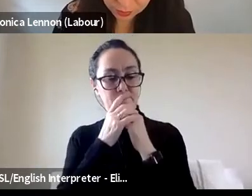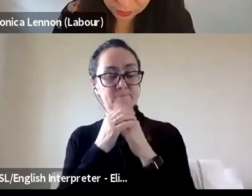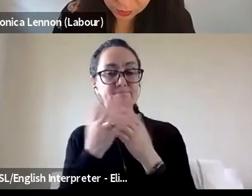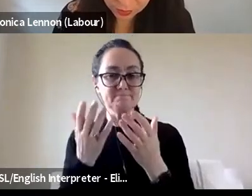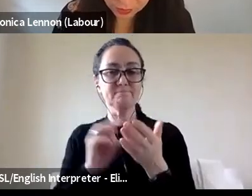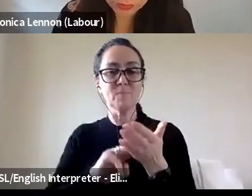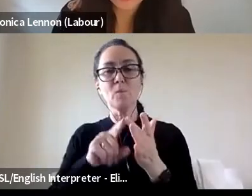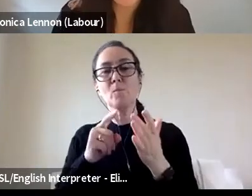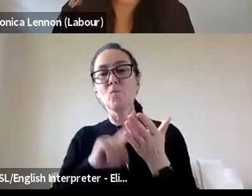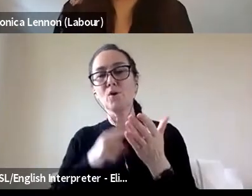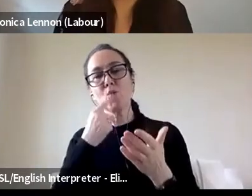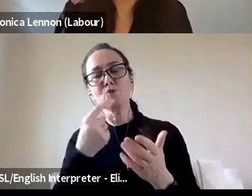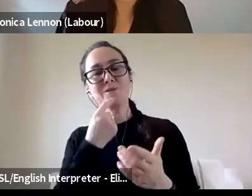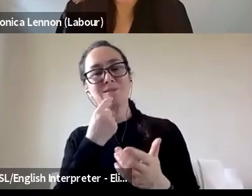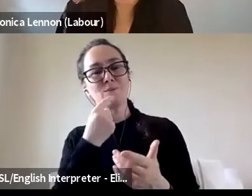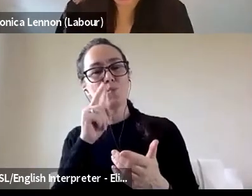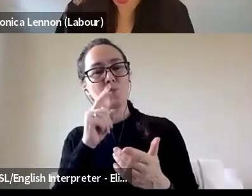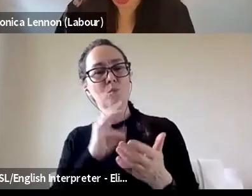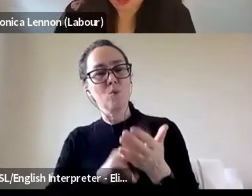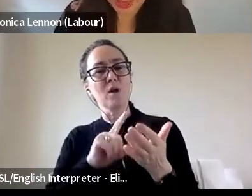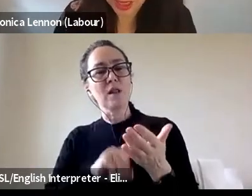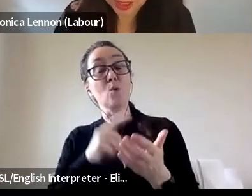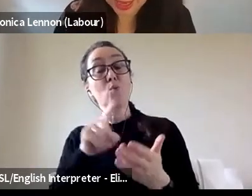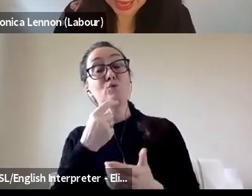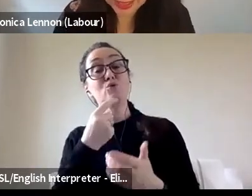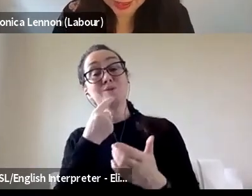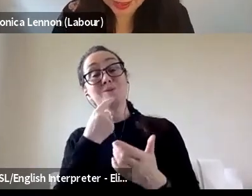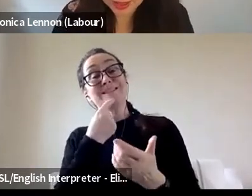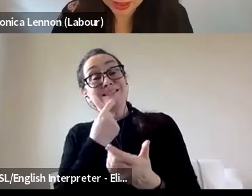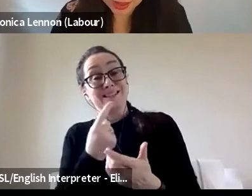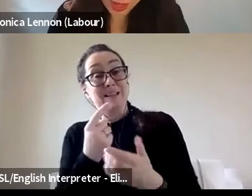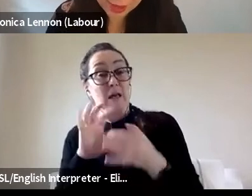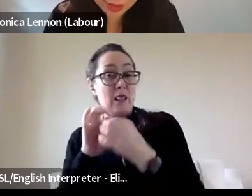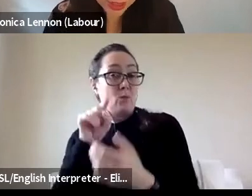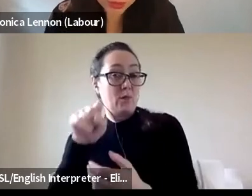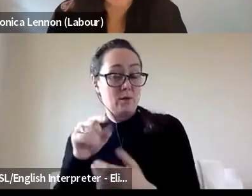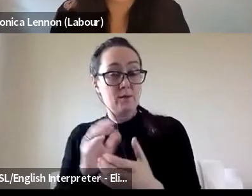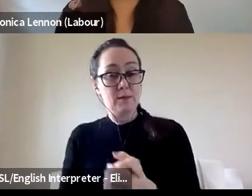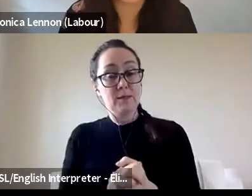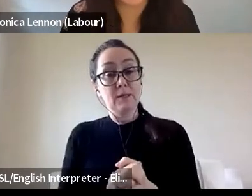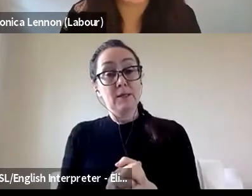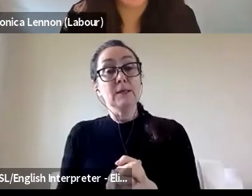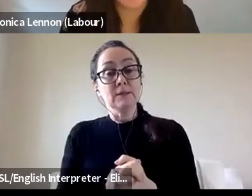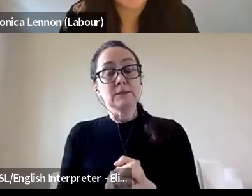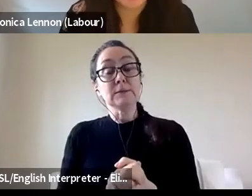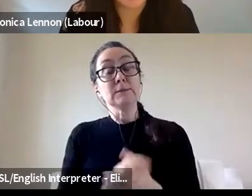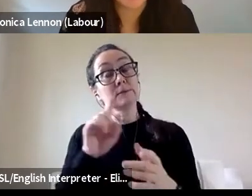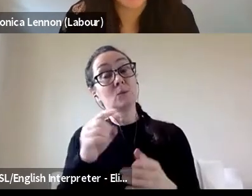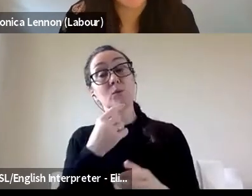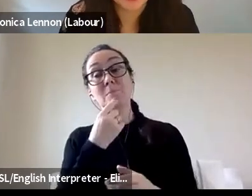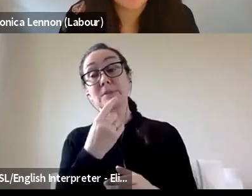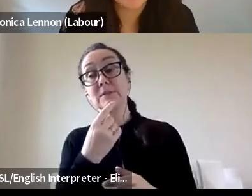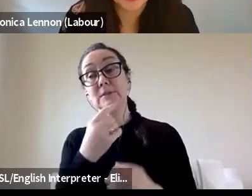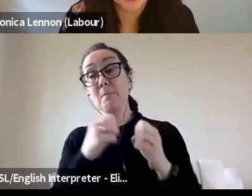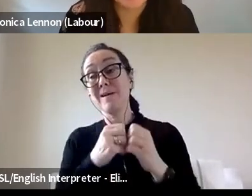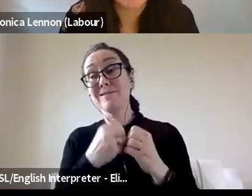talk now? Thanks, Pennie. Well, what Bernard has highlighted in the Western Isles is clearly